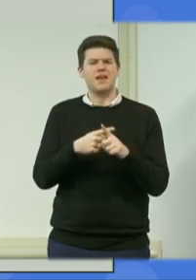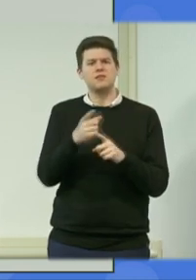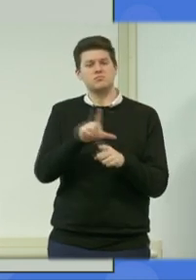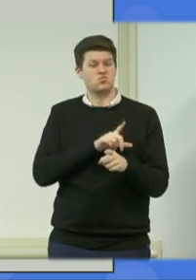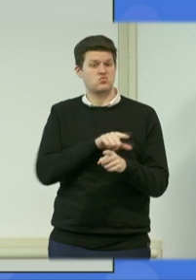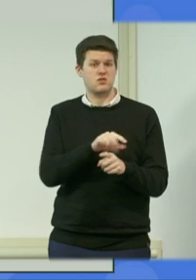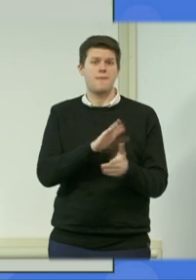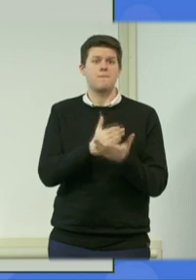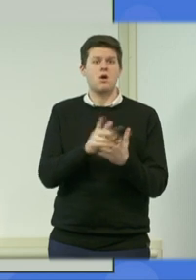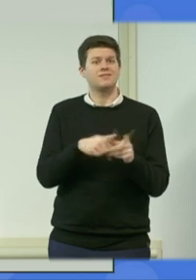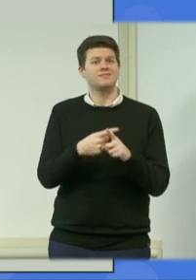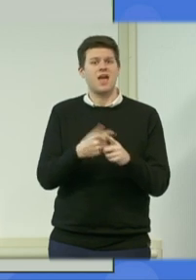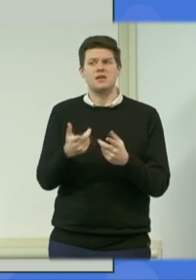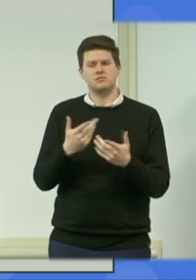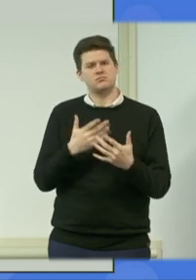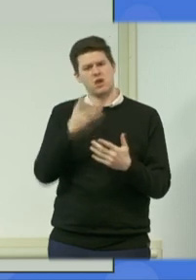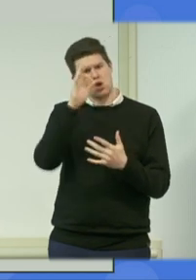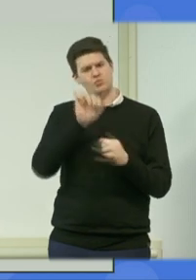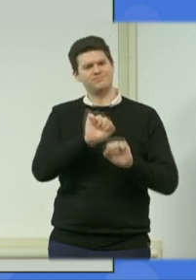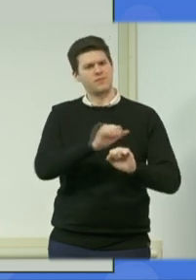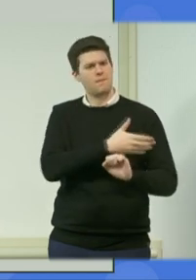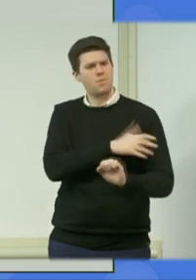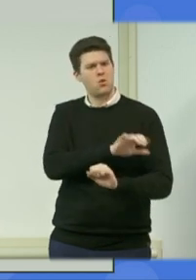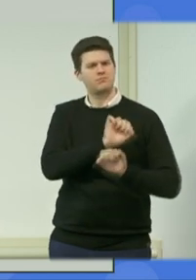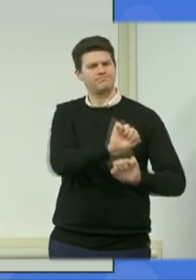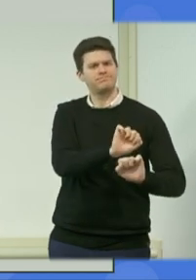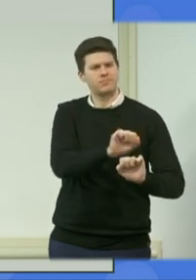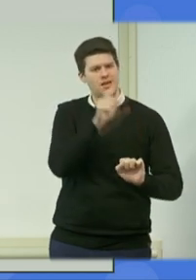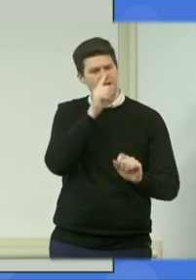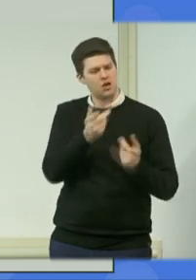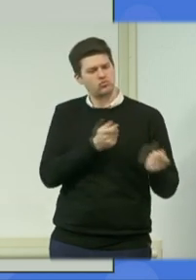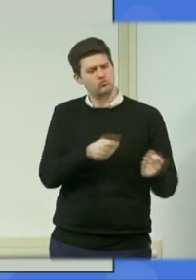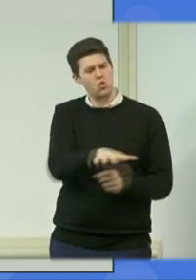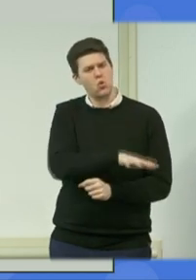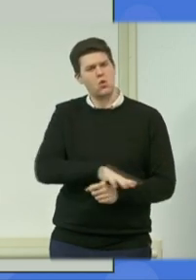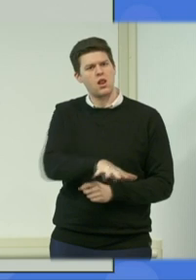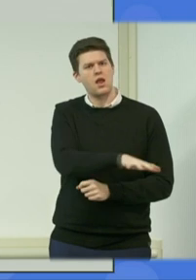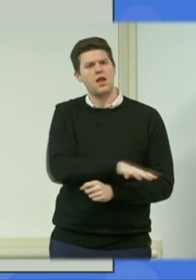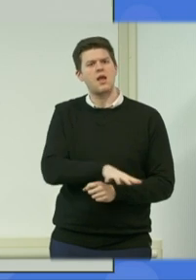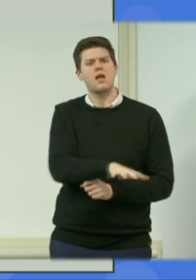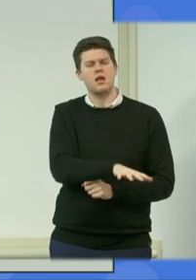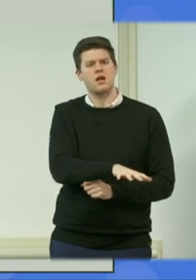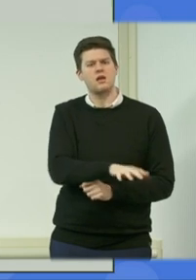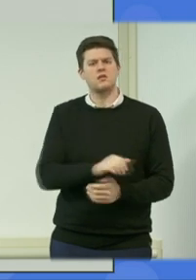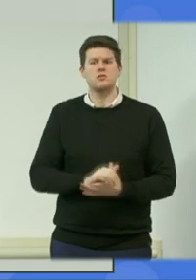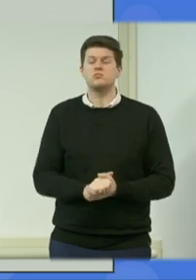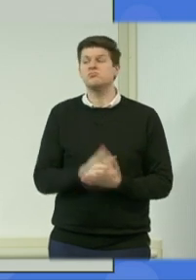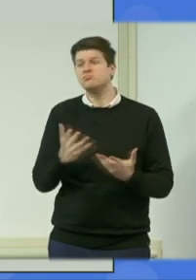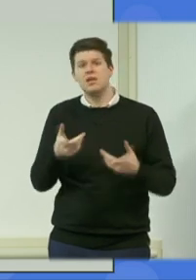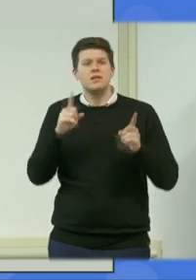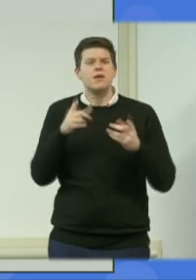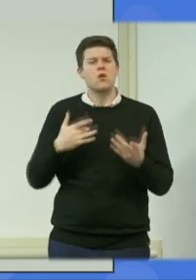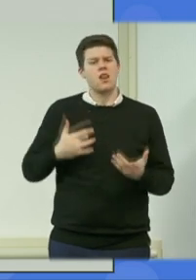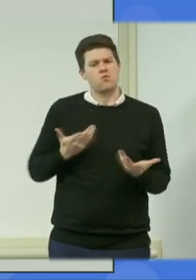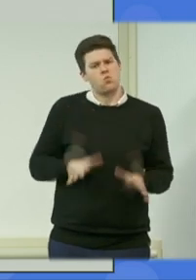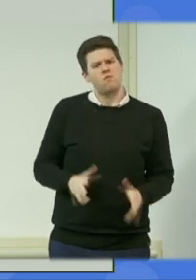that councils will have the power to levy locally. And you may have seen, depending where you live, so if you live in Edinburgh, for